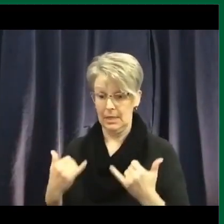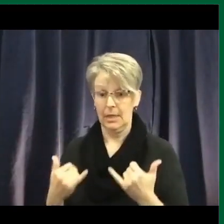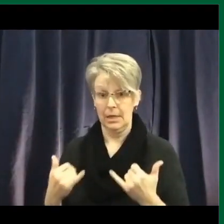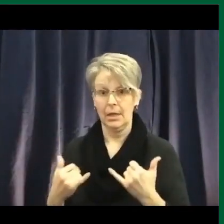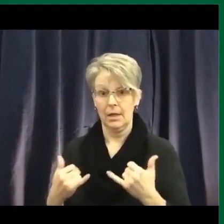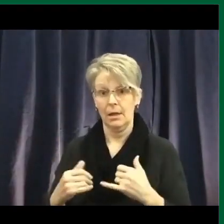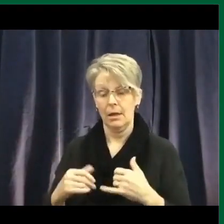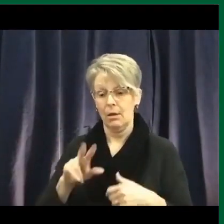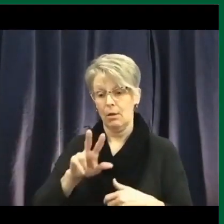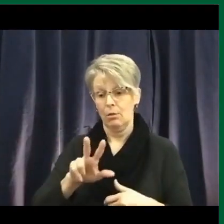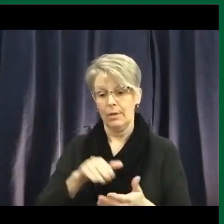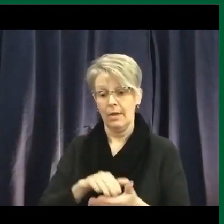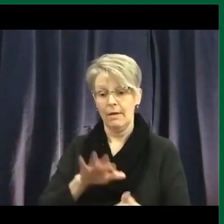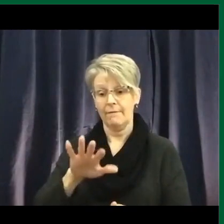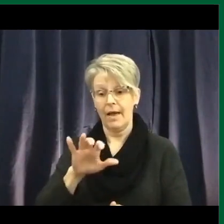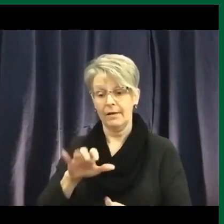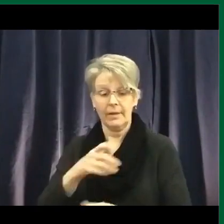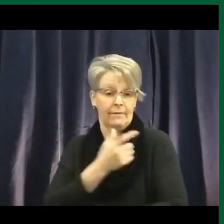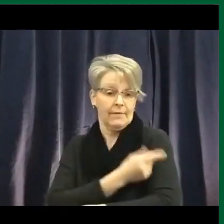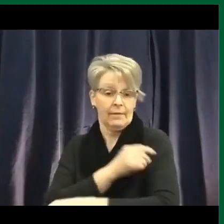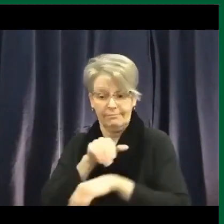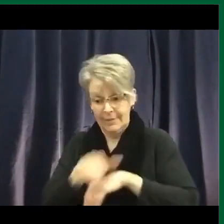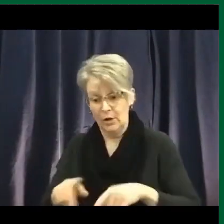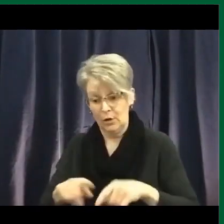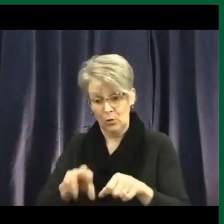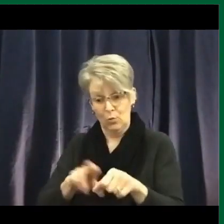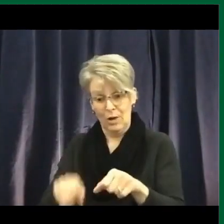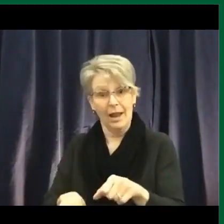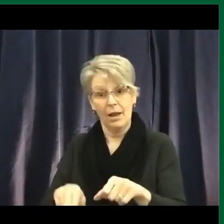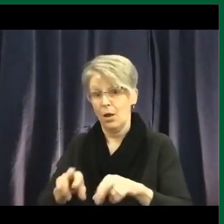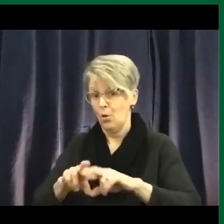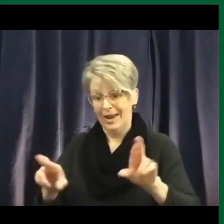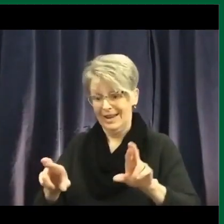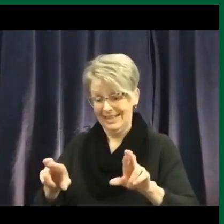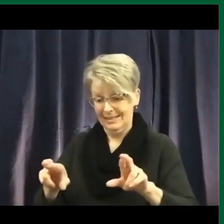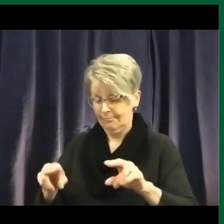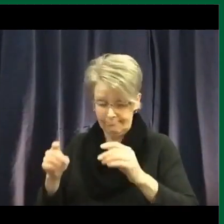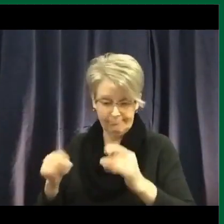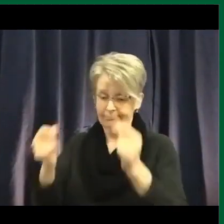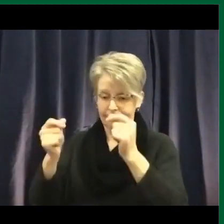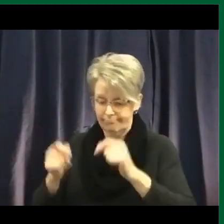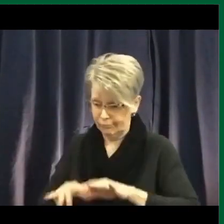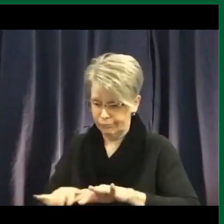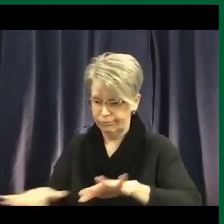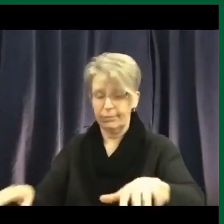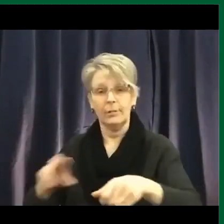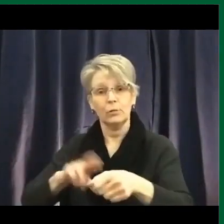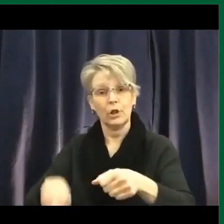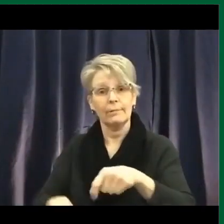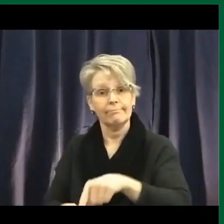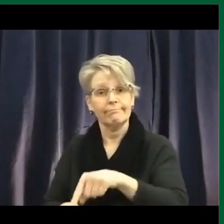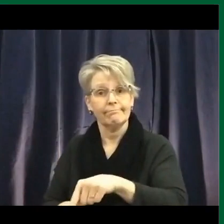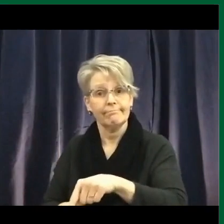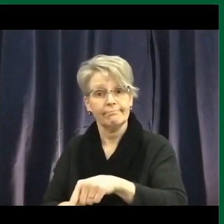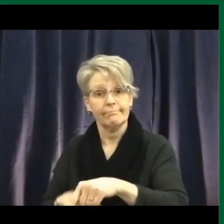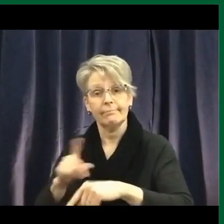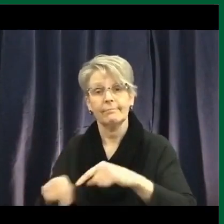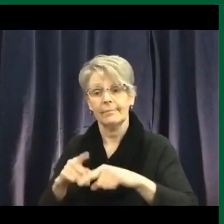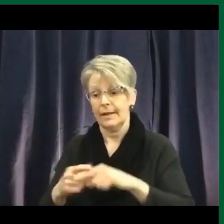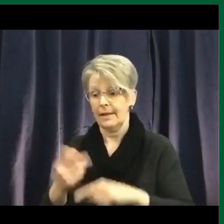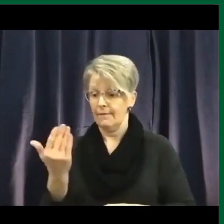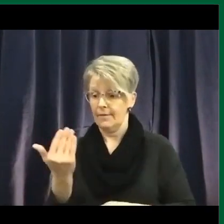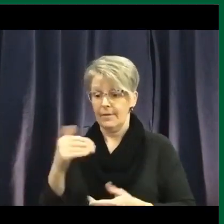the 3,500 vaccines that have been delivered to Regina right into the city of Regina here immediately, as well as the just over